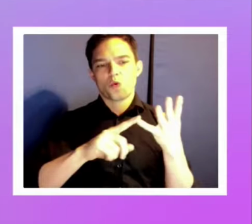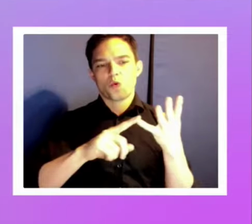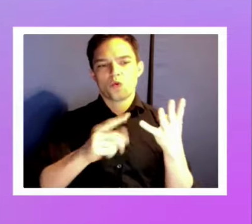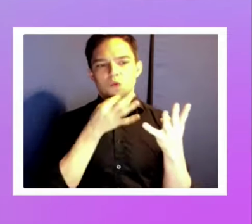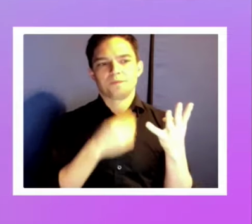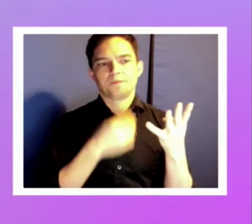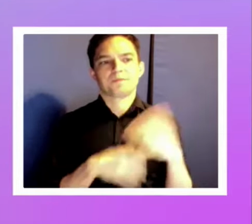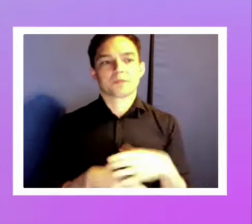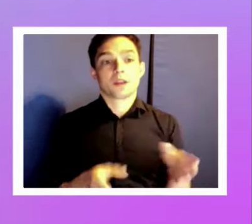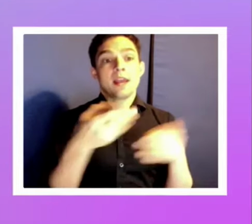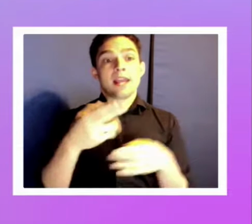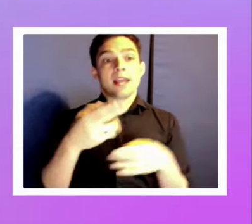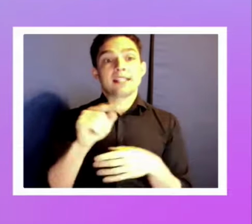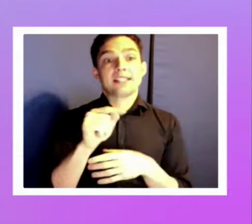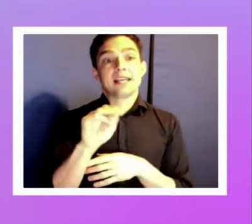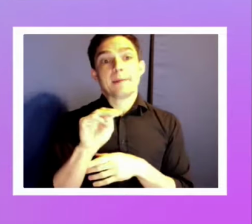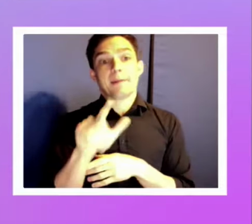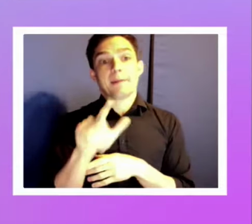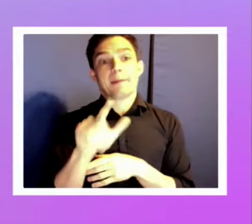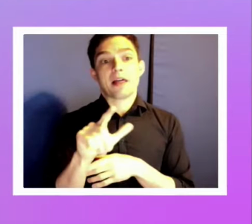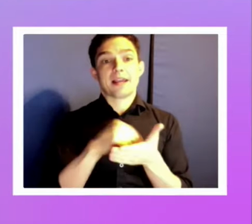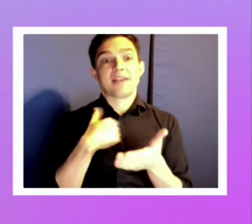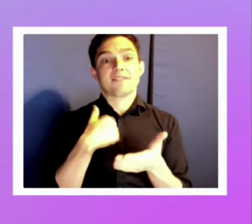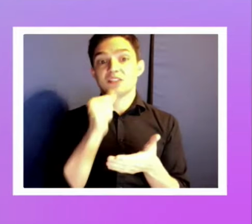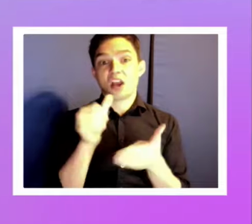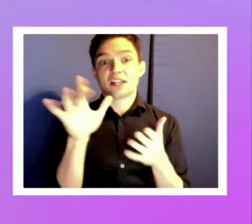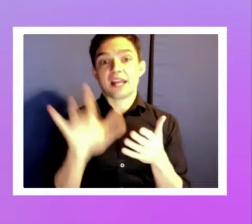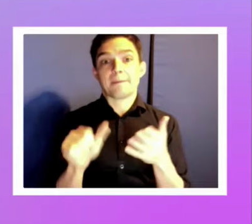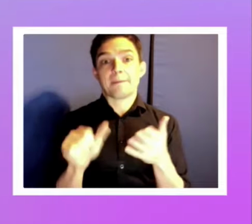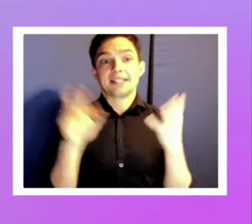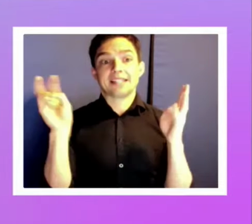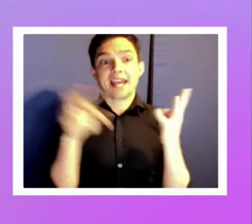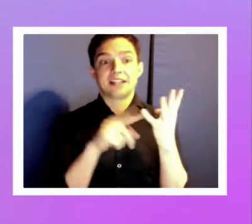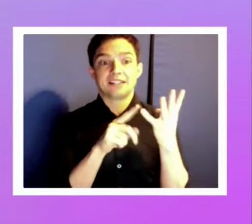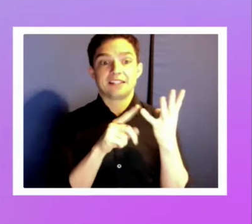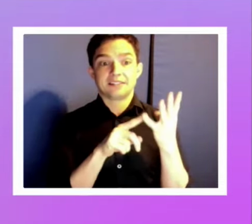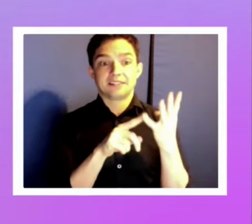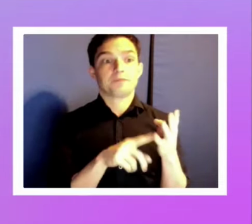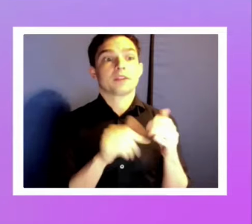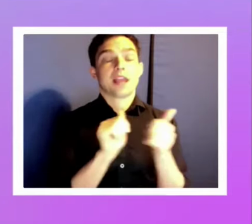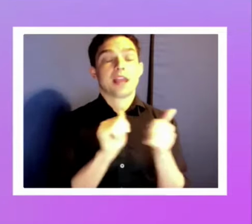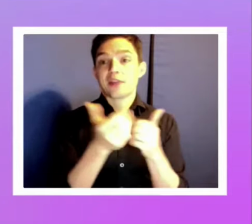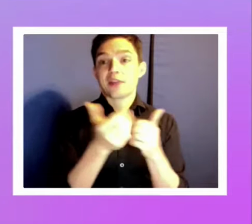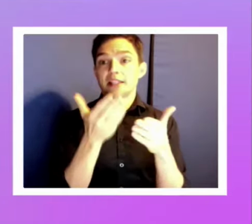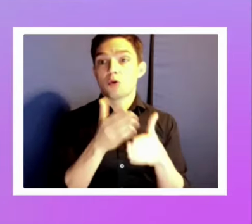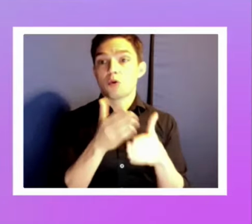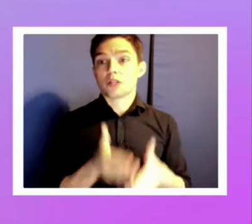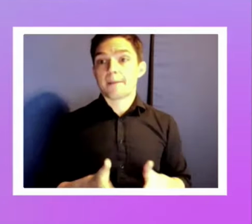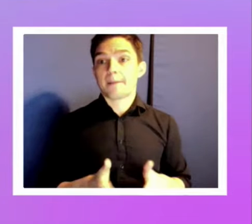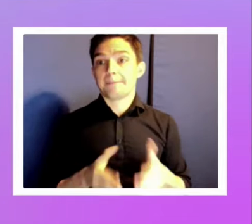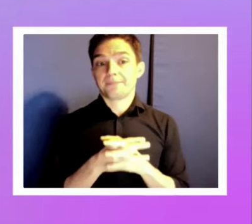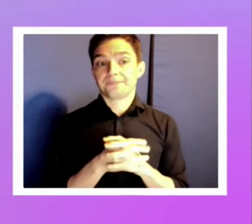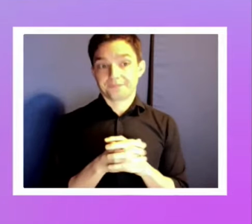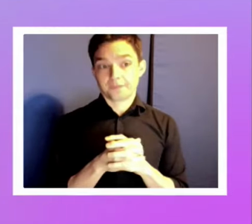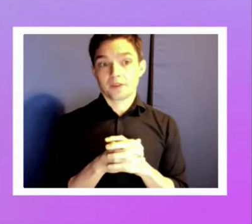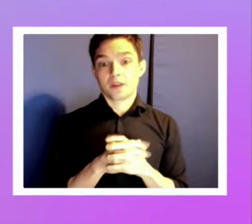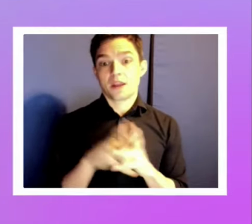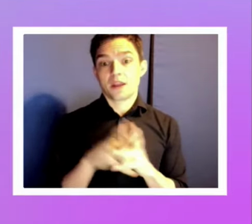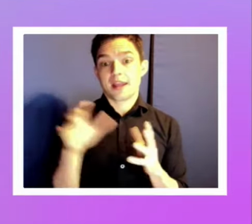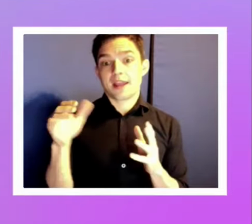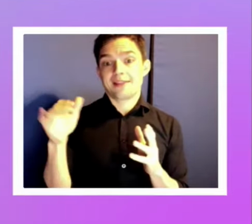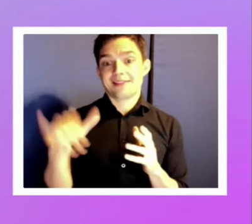So HTML page has non-empty title. The way an ACT rule is broken up is it has its